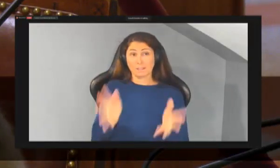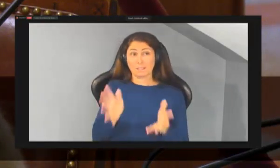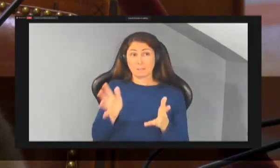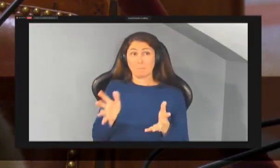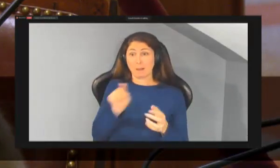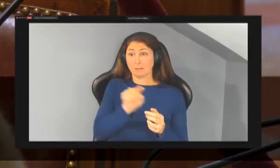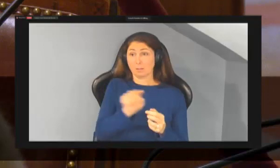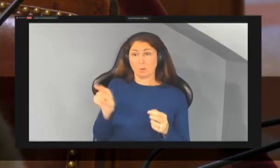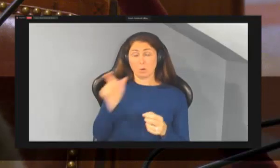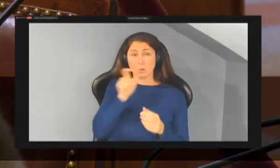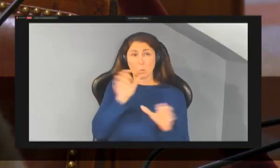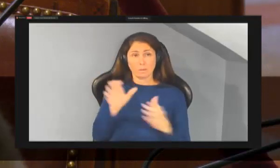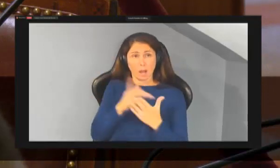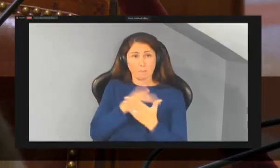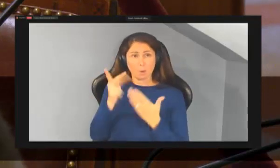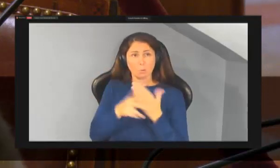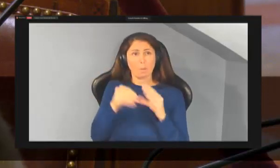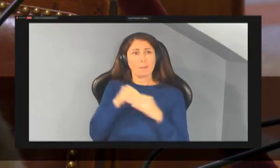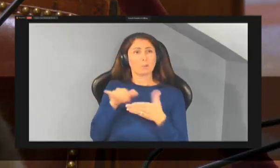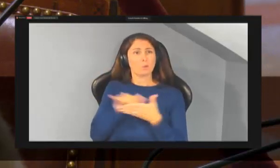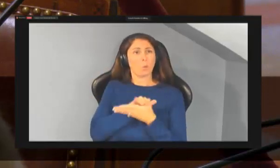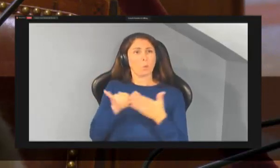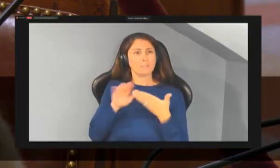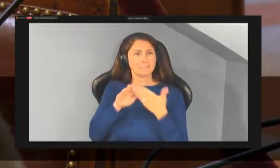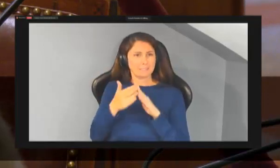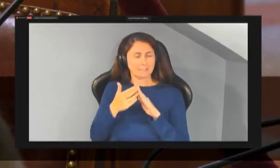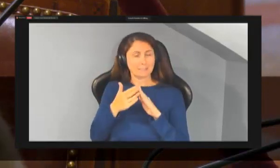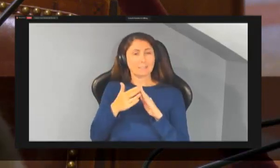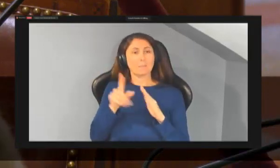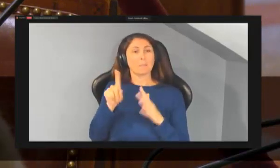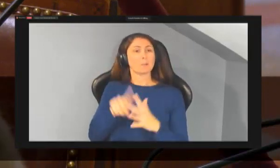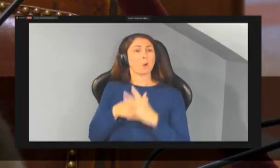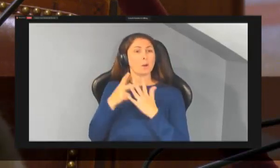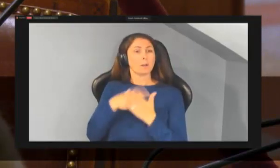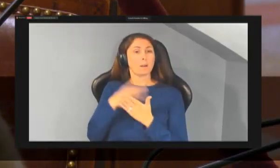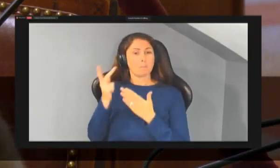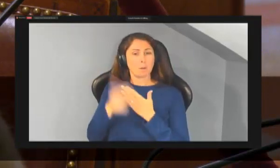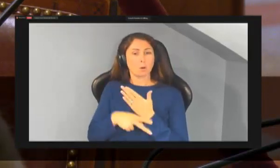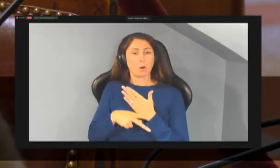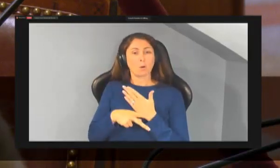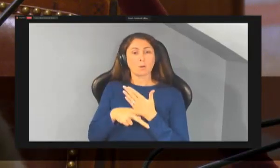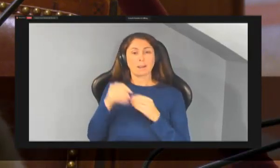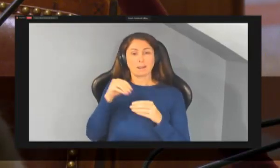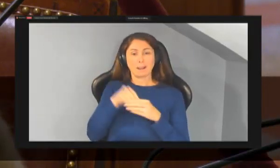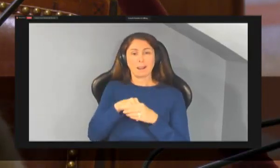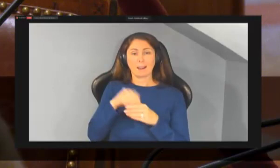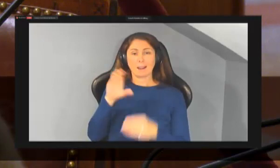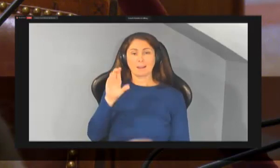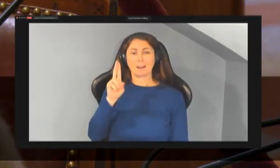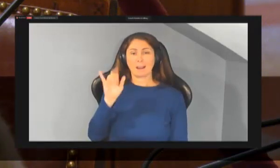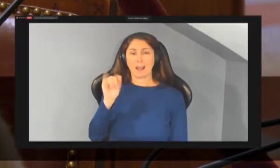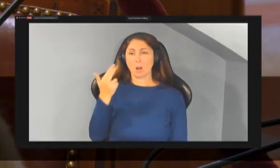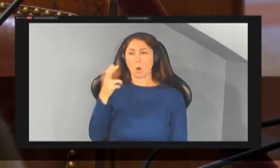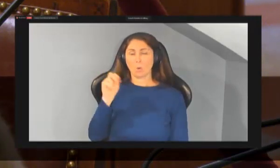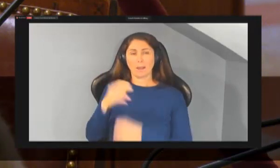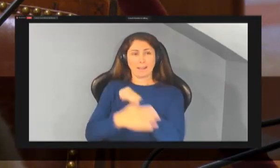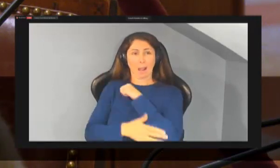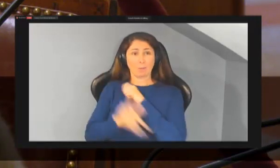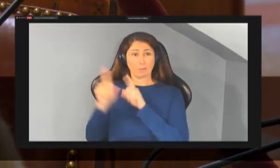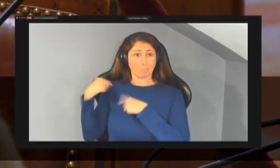done programs in New York City. They're starting a program in Cuyahoga County, and they've been doing this for over 30 years. And